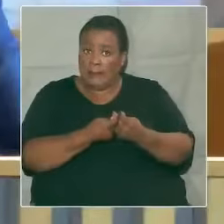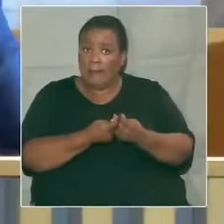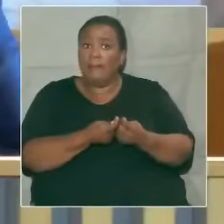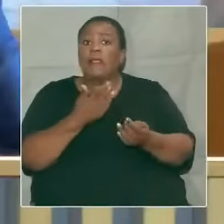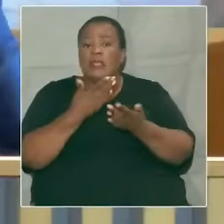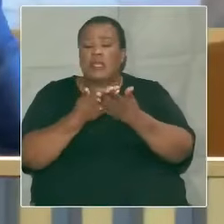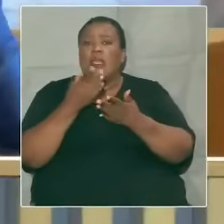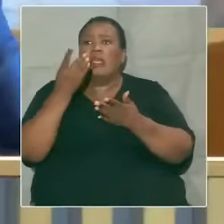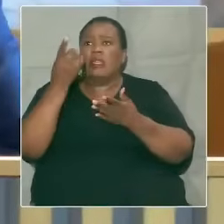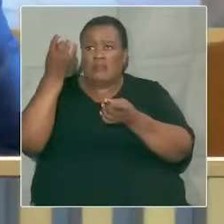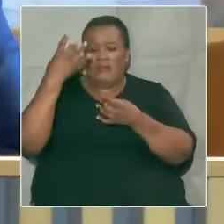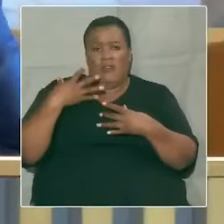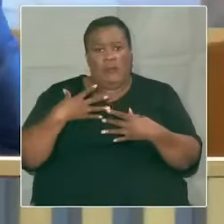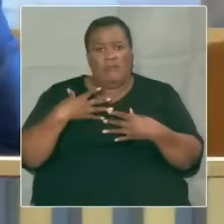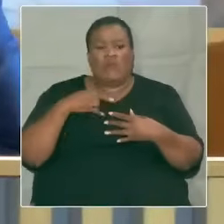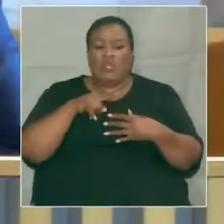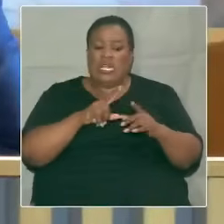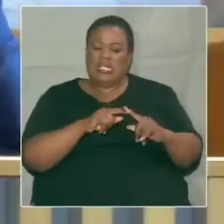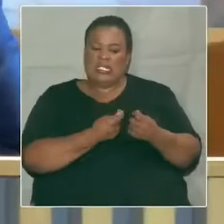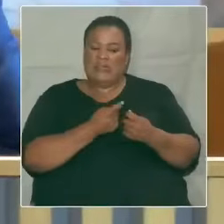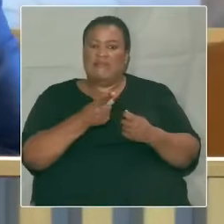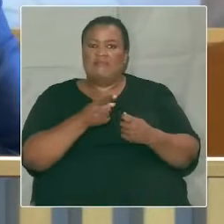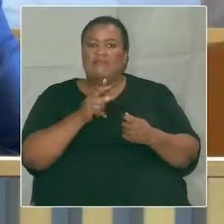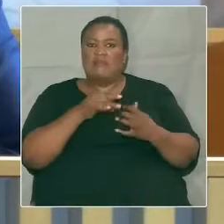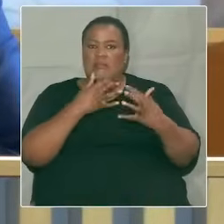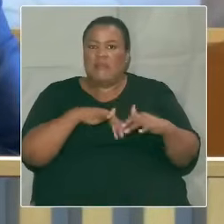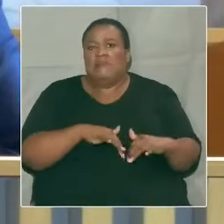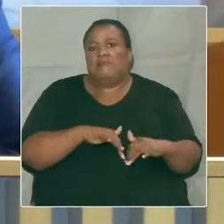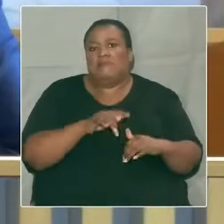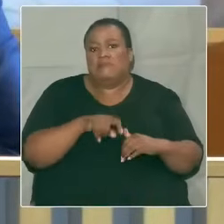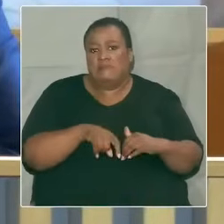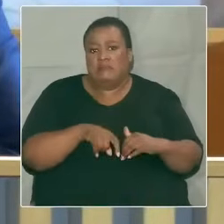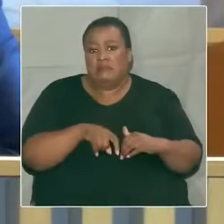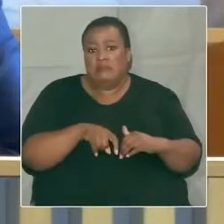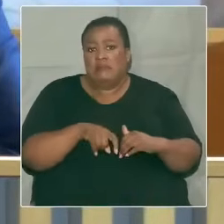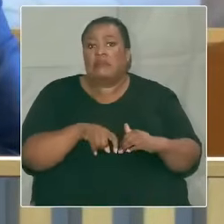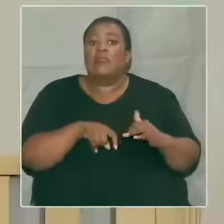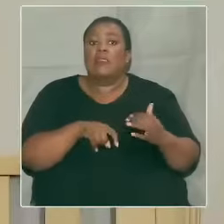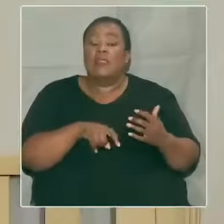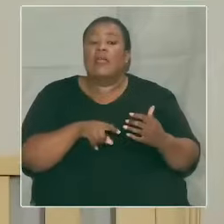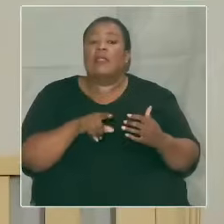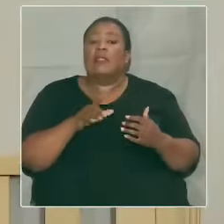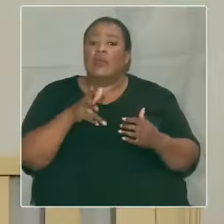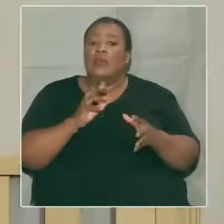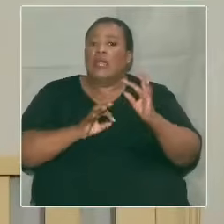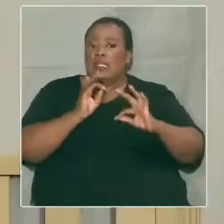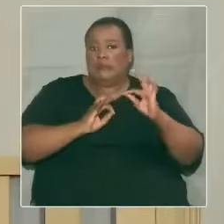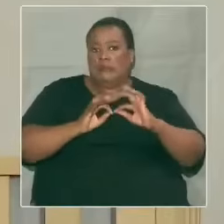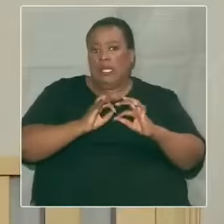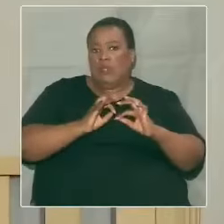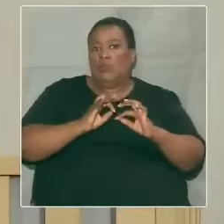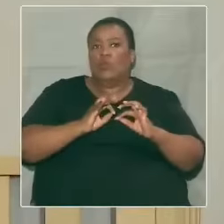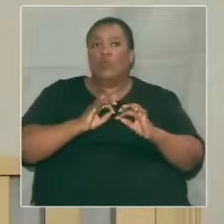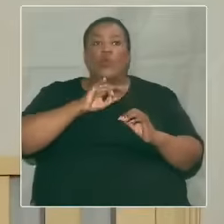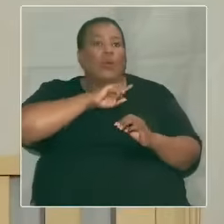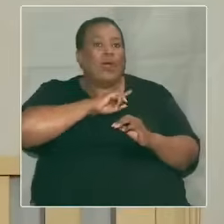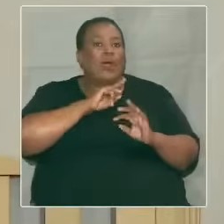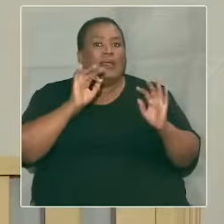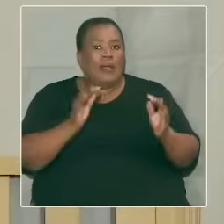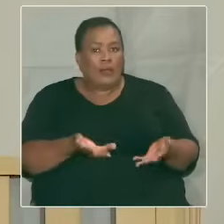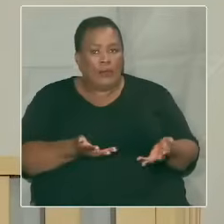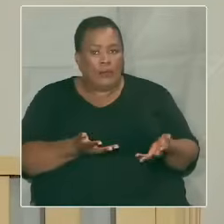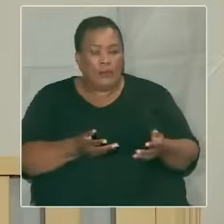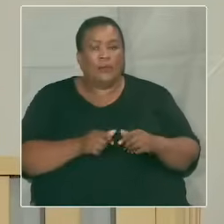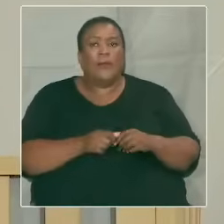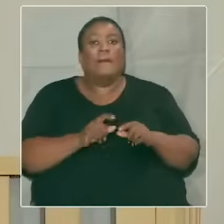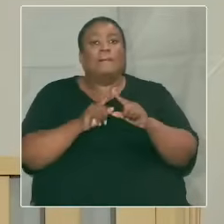need to disband it, and we can engage in the terms of the why and how and so on.